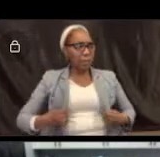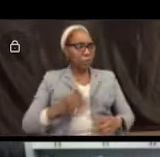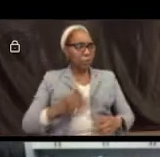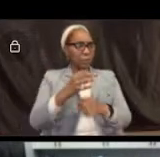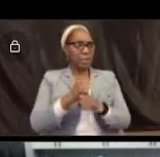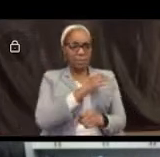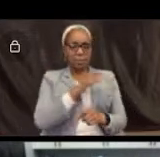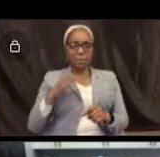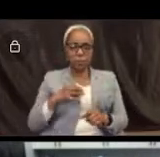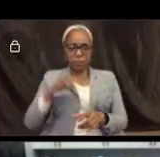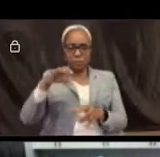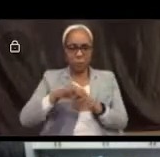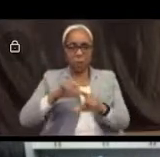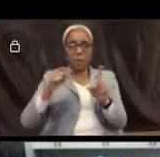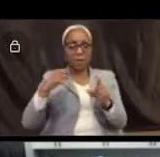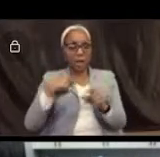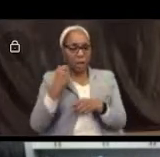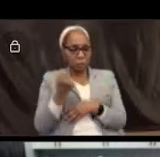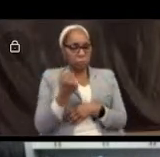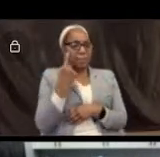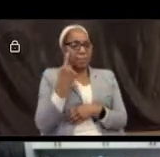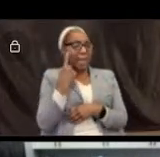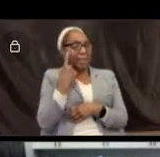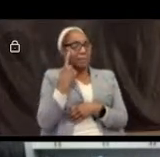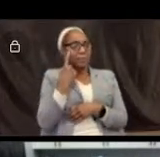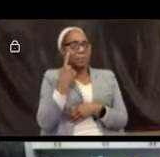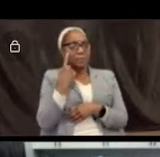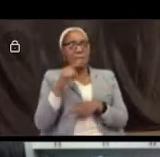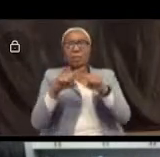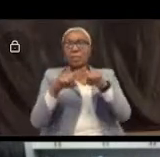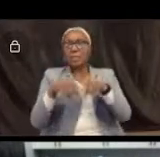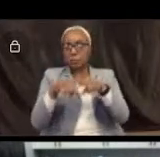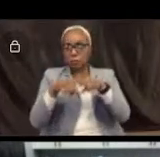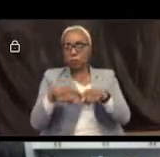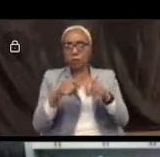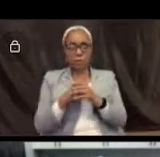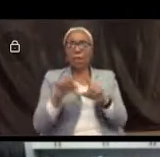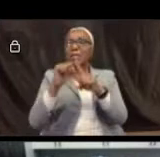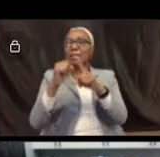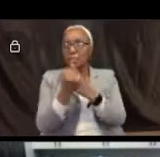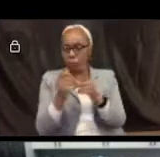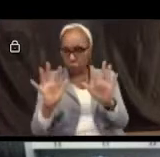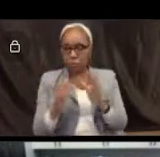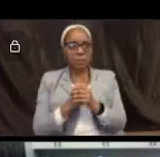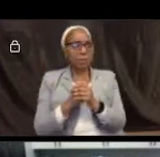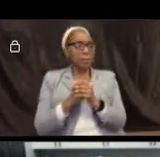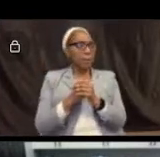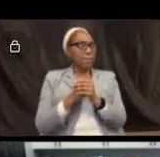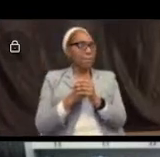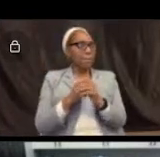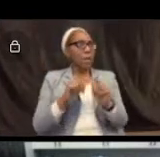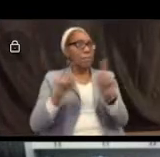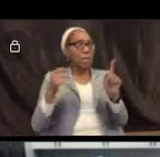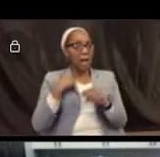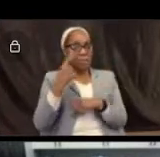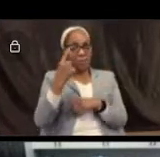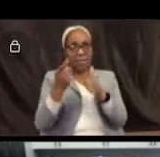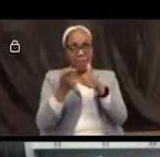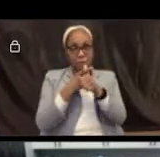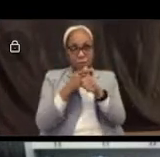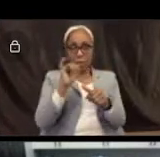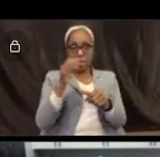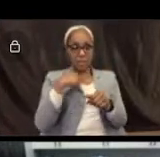commission's vote, although I do understand the conditions. I think that, one, if we're going